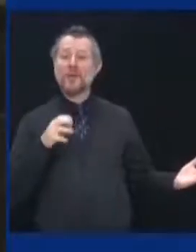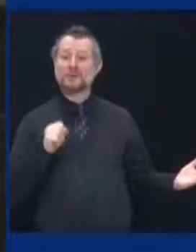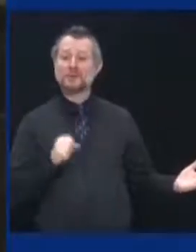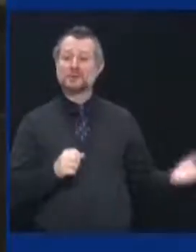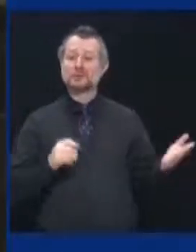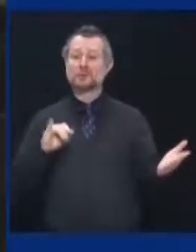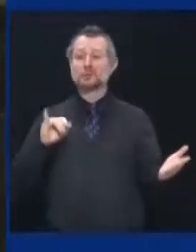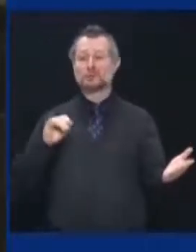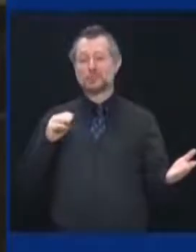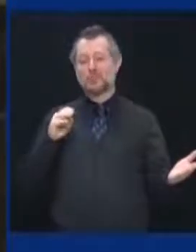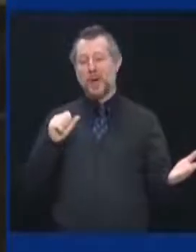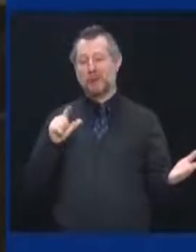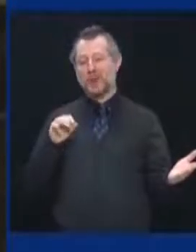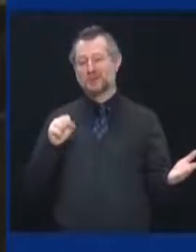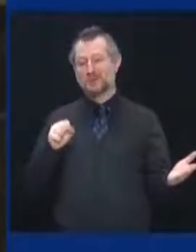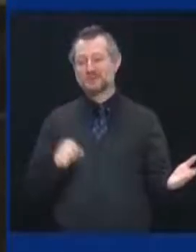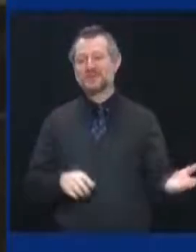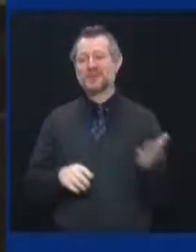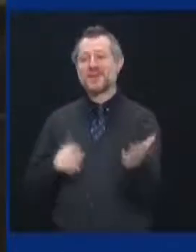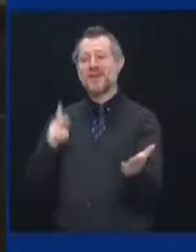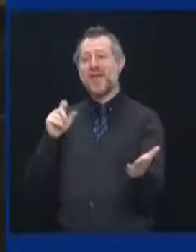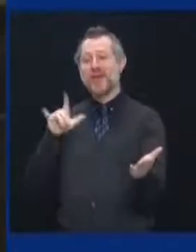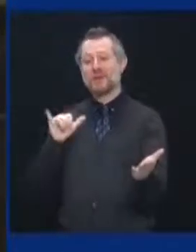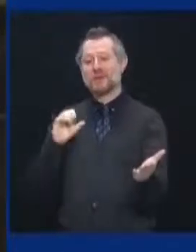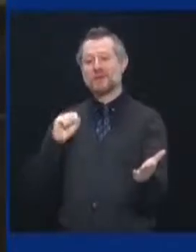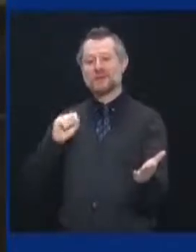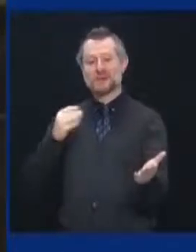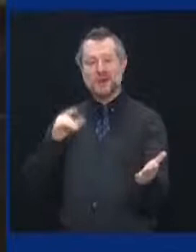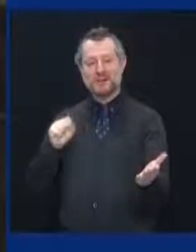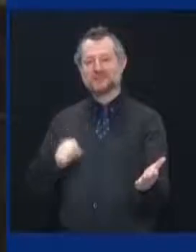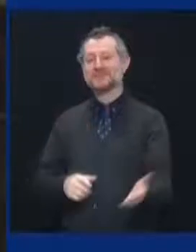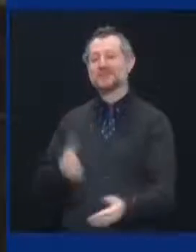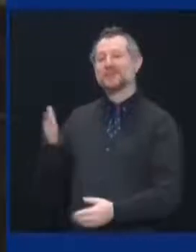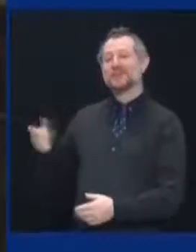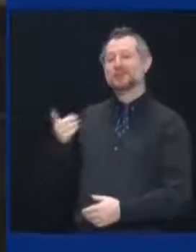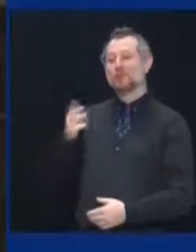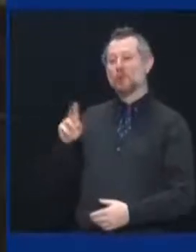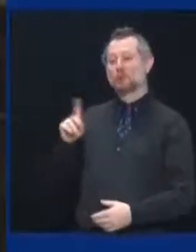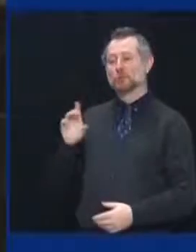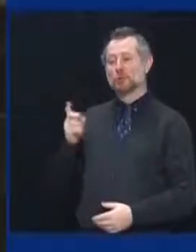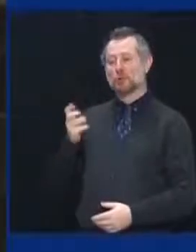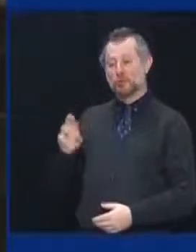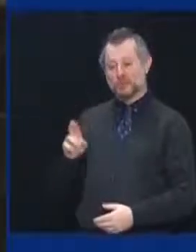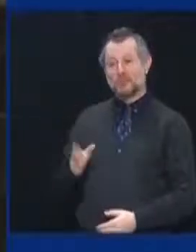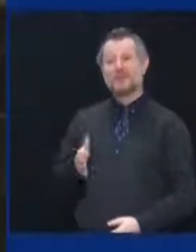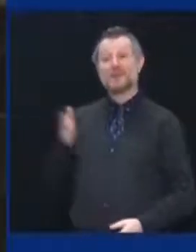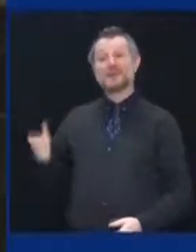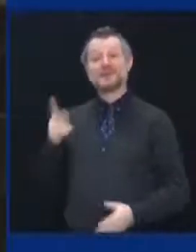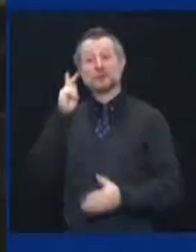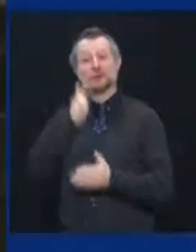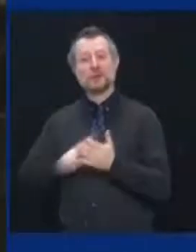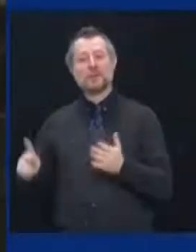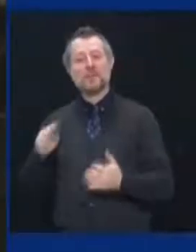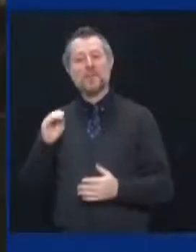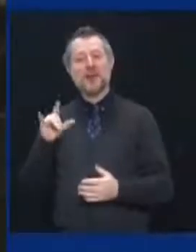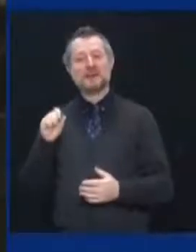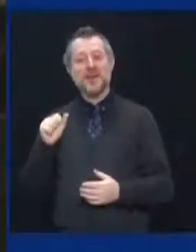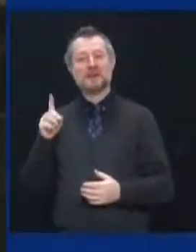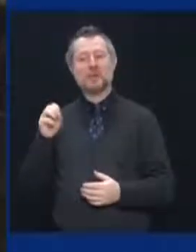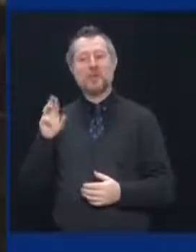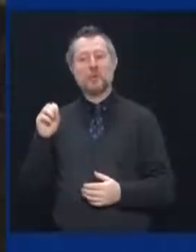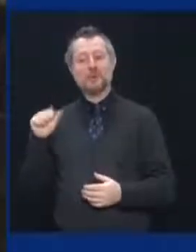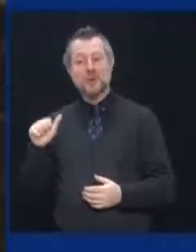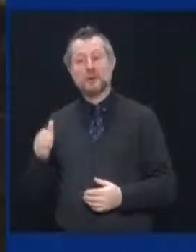Operations Kelly Cummings, Commissioner Dr. Howard Zucker. To my left, Secretary Melissa DeRosa. To her